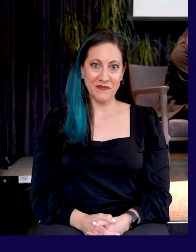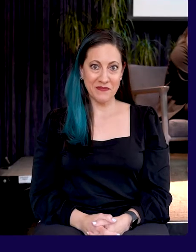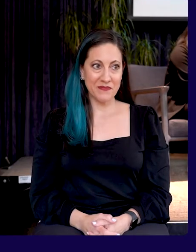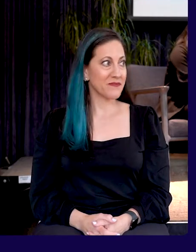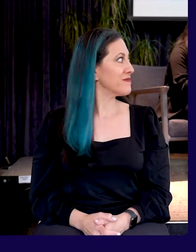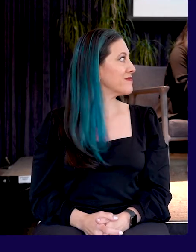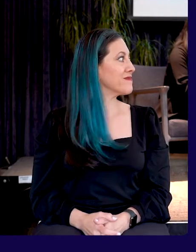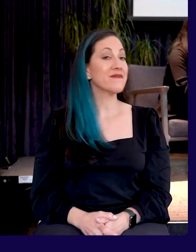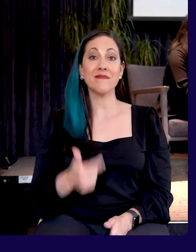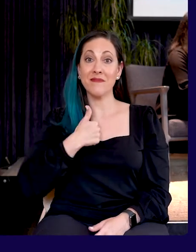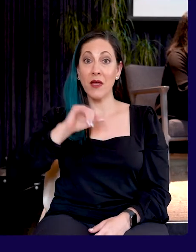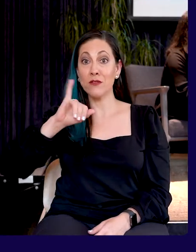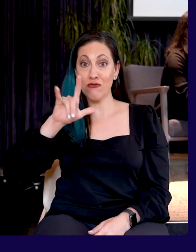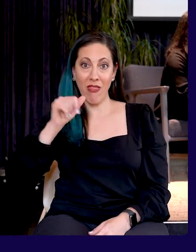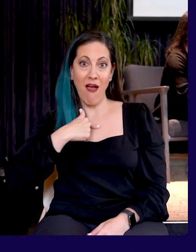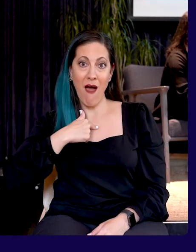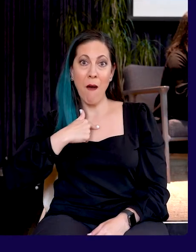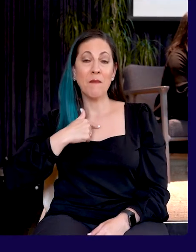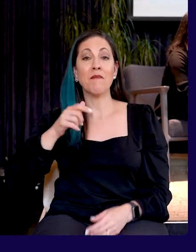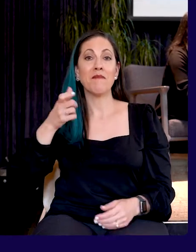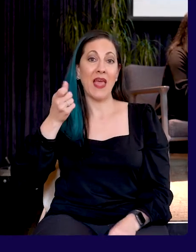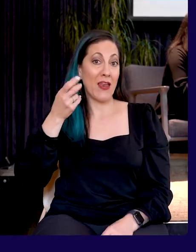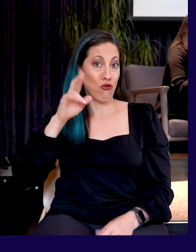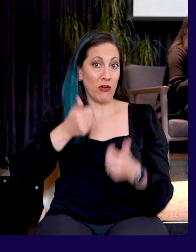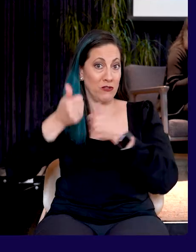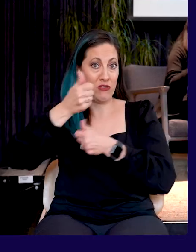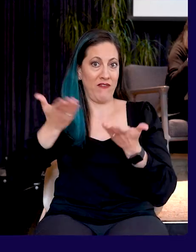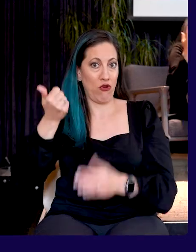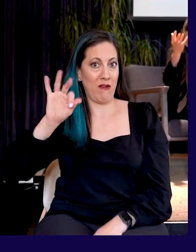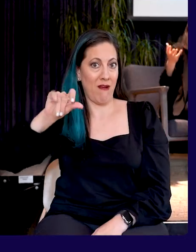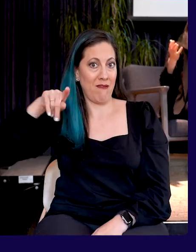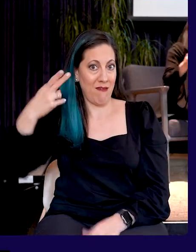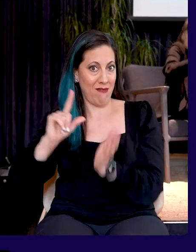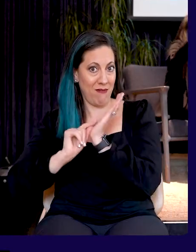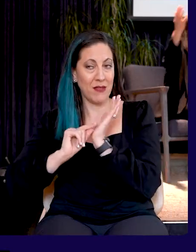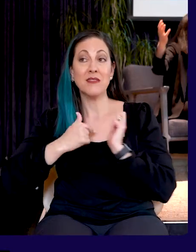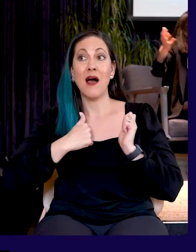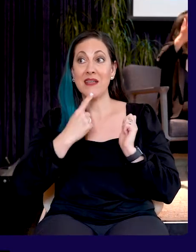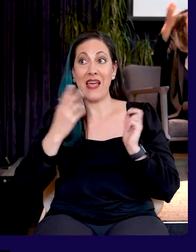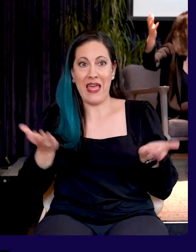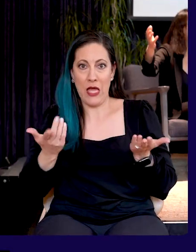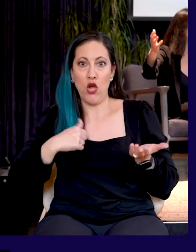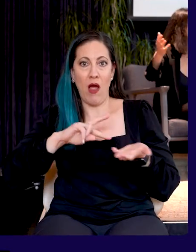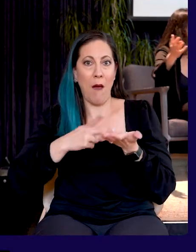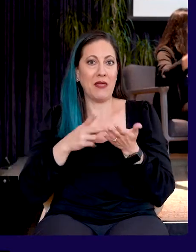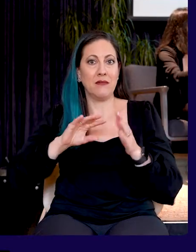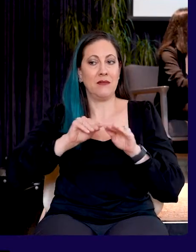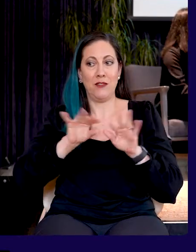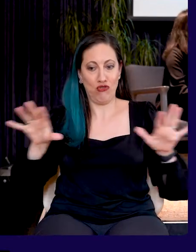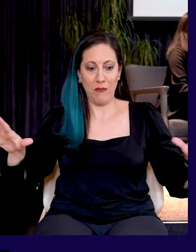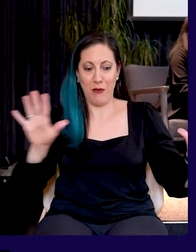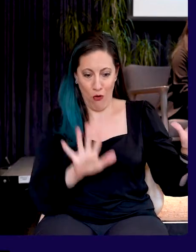good afternoon, everyone. I'm Julia Beechan. I'm the editor-in-chief here at the 19th. And when I say here, I really mean distributed across